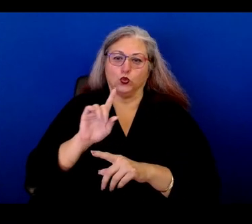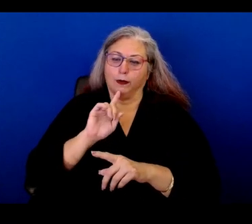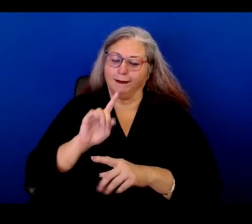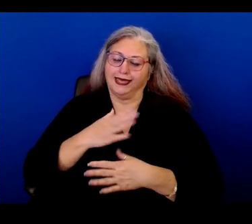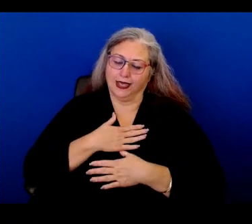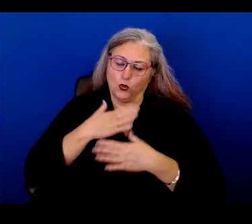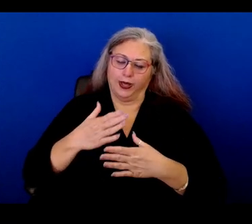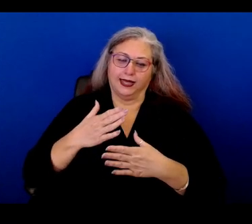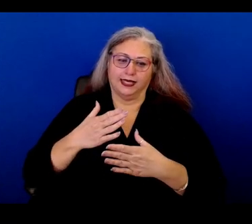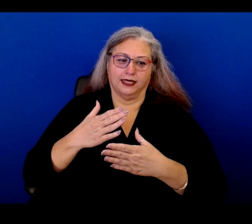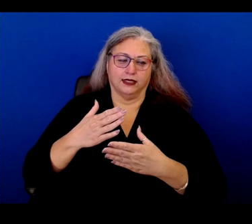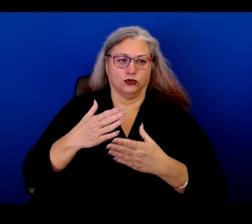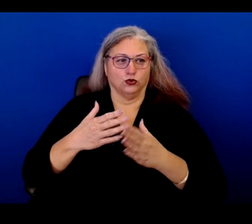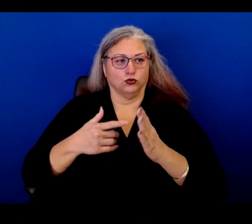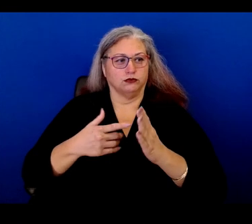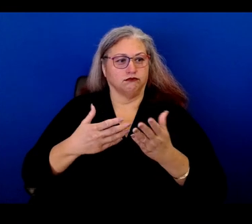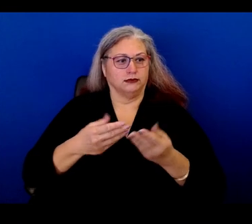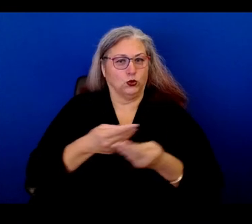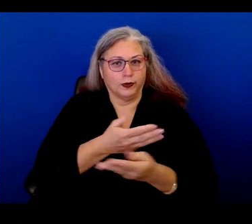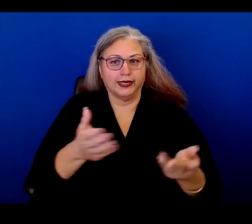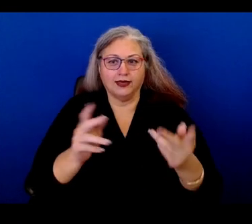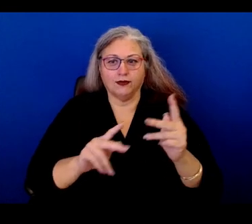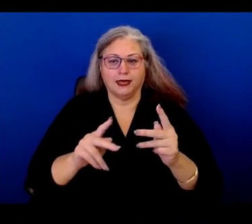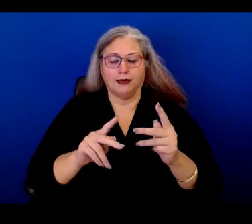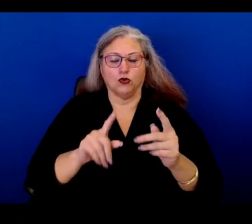willing to give people